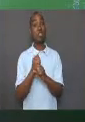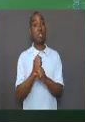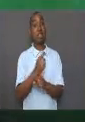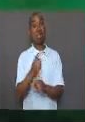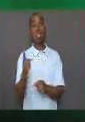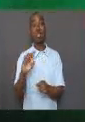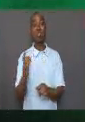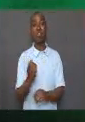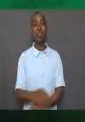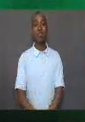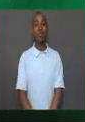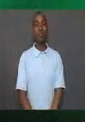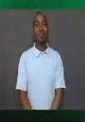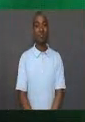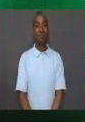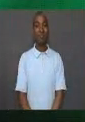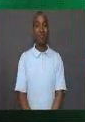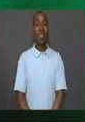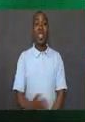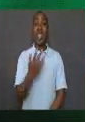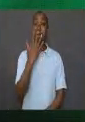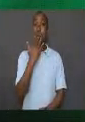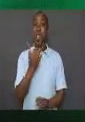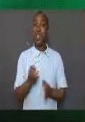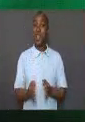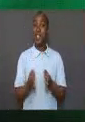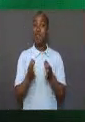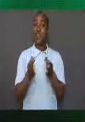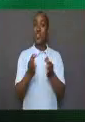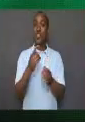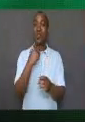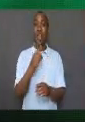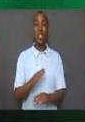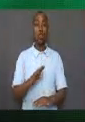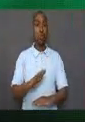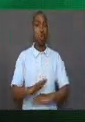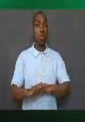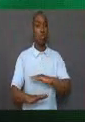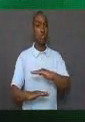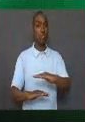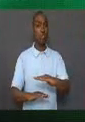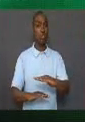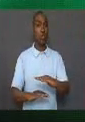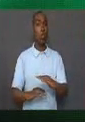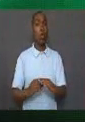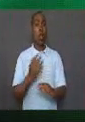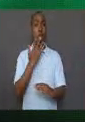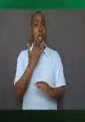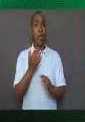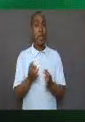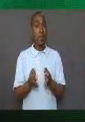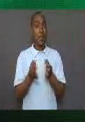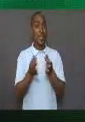you. A blood transfusion is the process of transferring